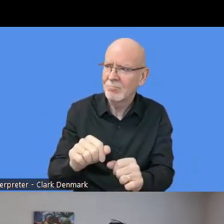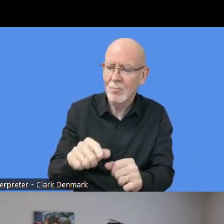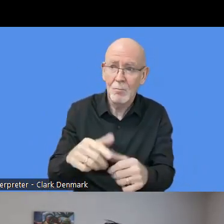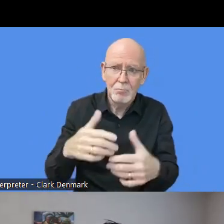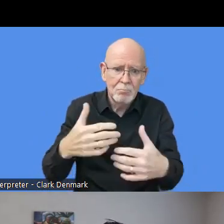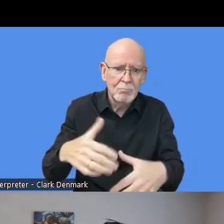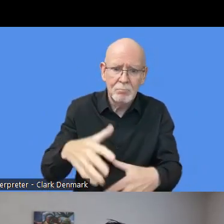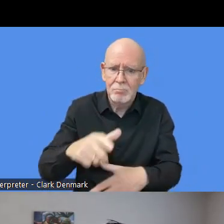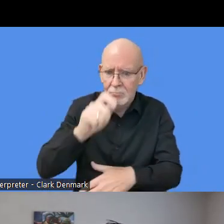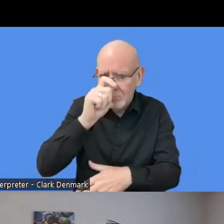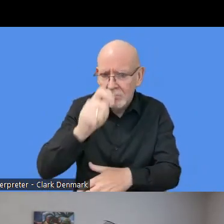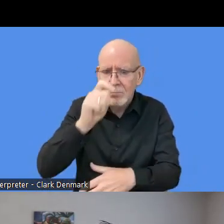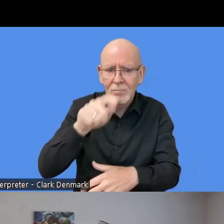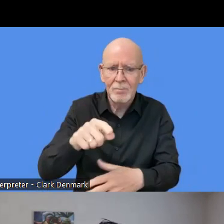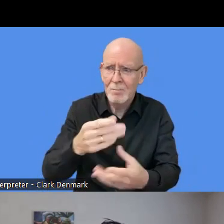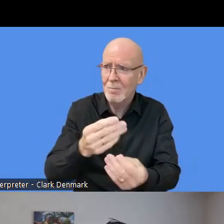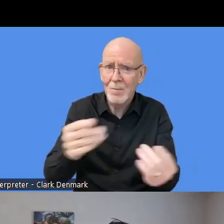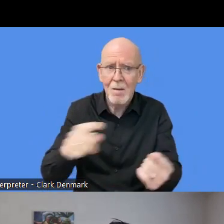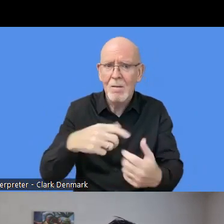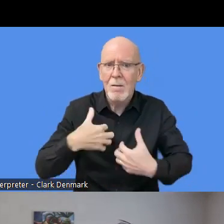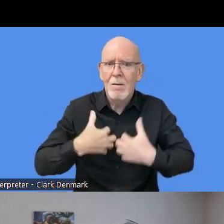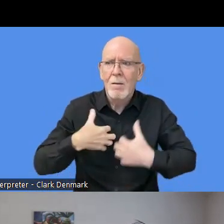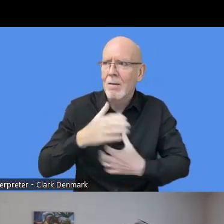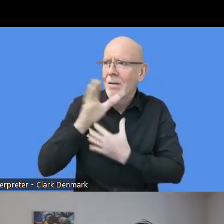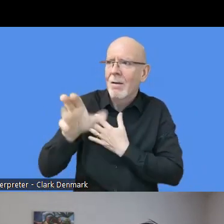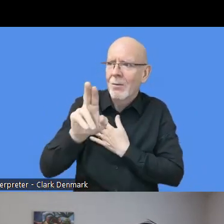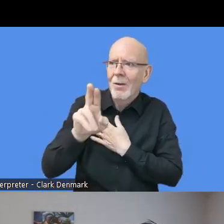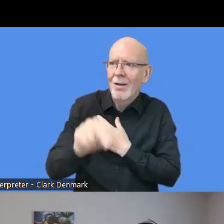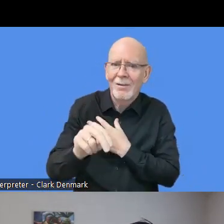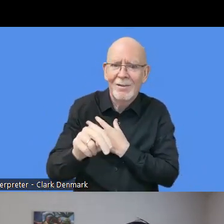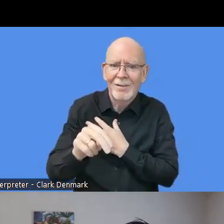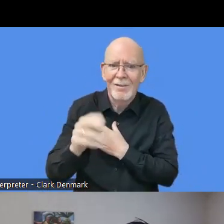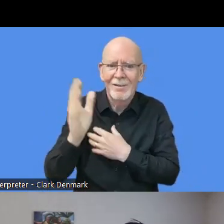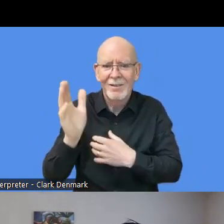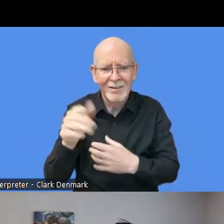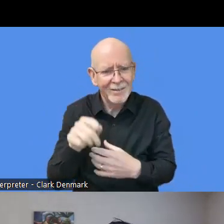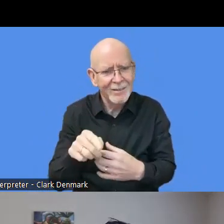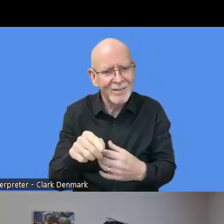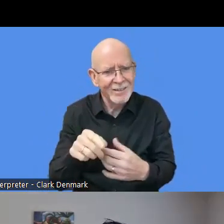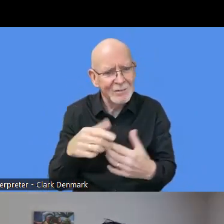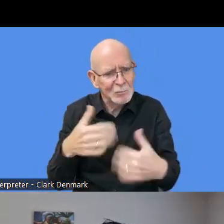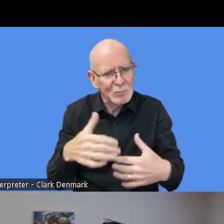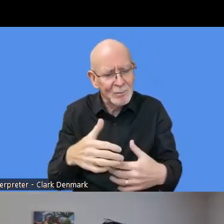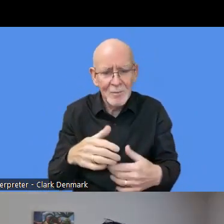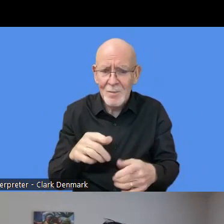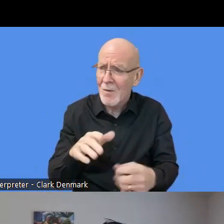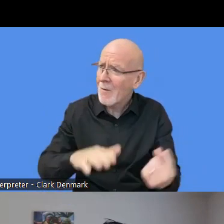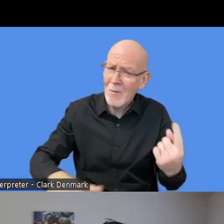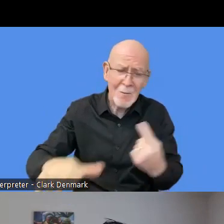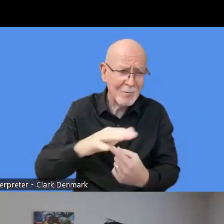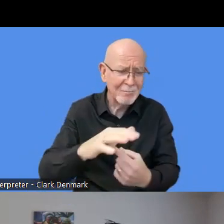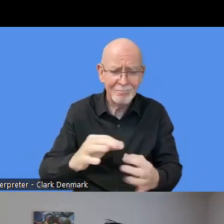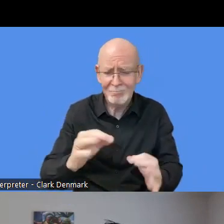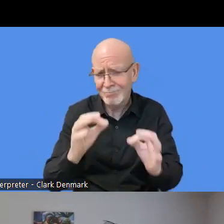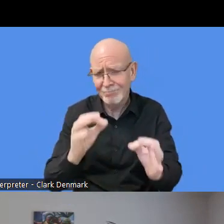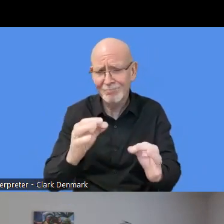everybody's a winner that gets to attend Zero Conference, even if you haven't won a best practice award.